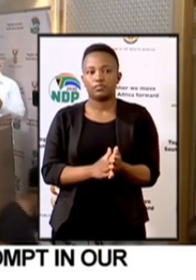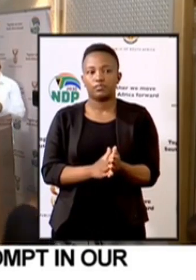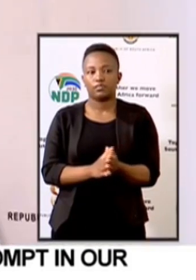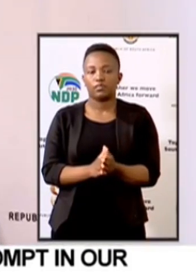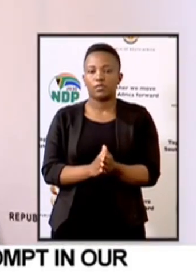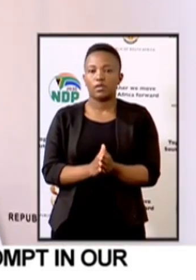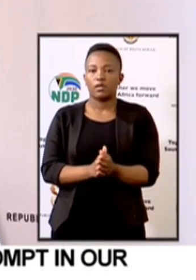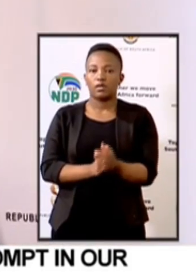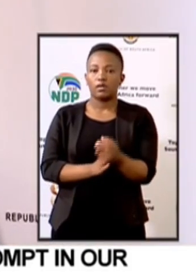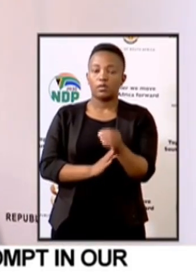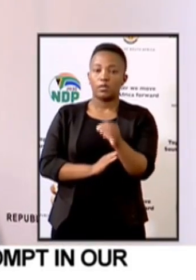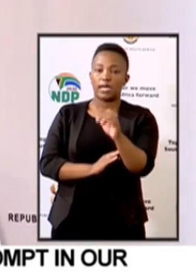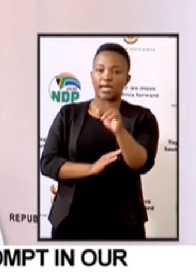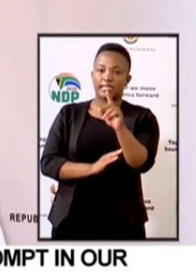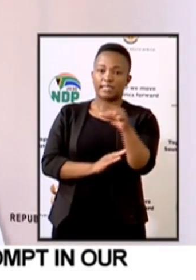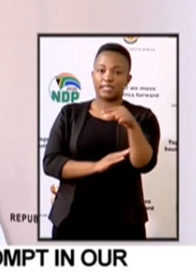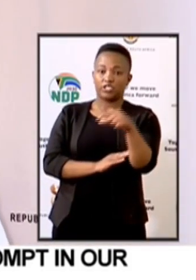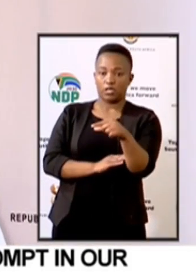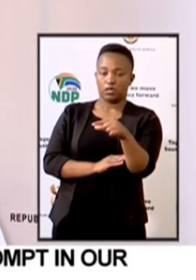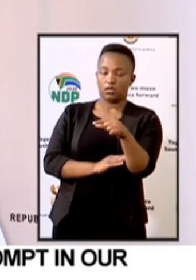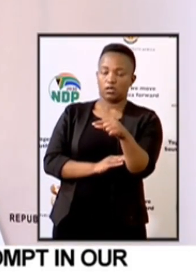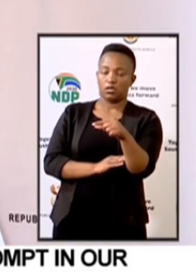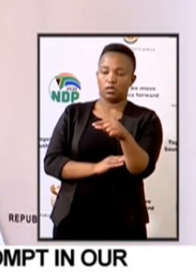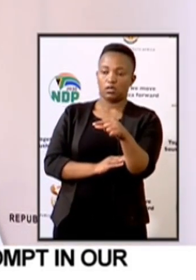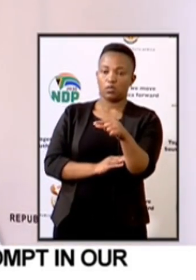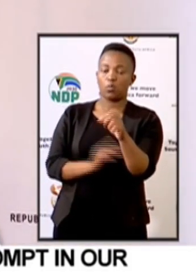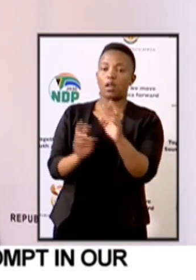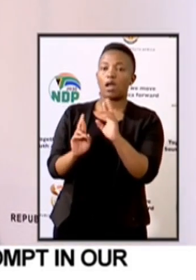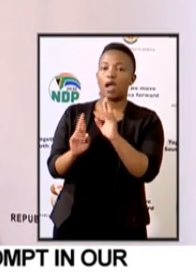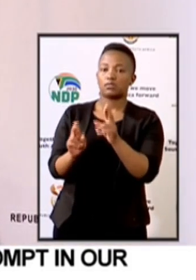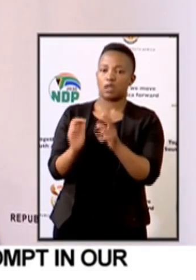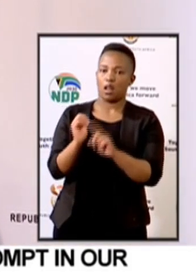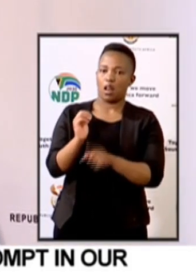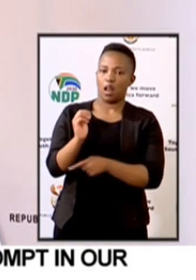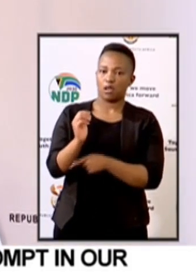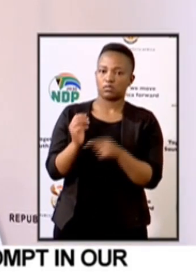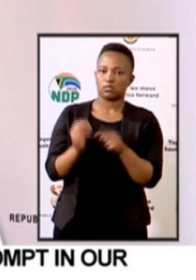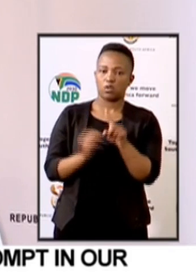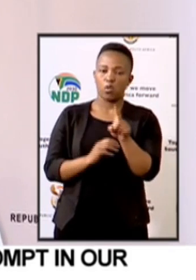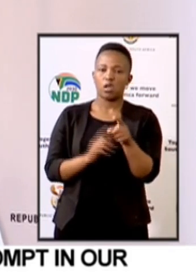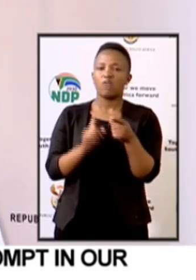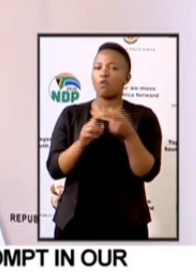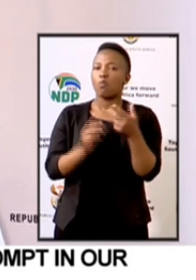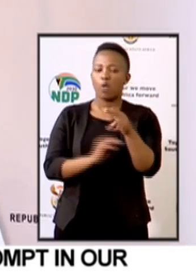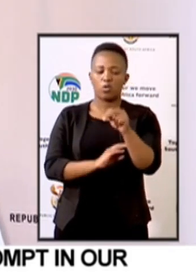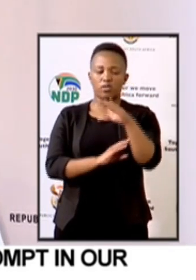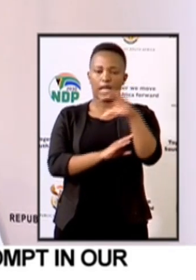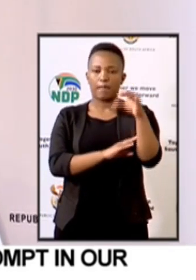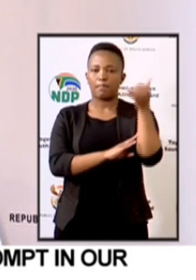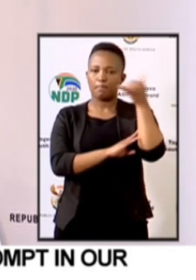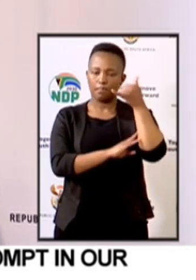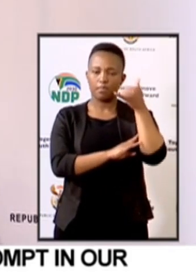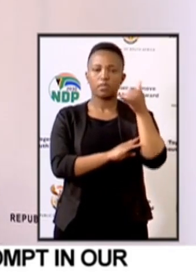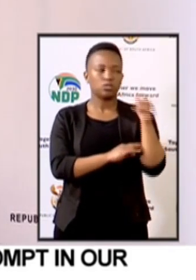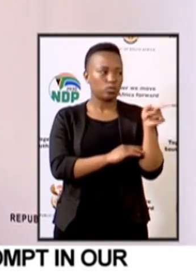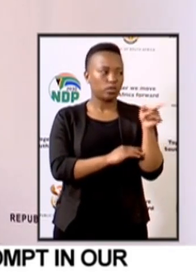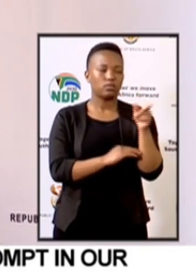DG will take the question from the last question from the caller from the Northern Cape. So stay